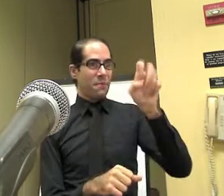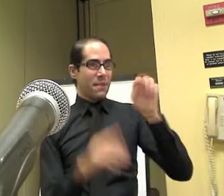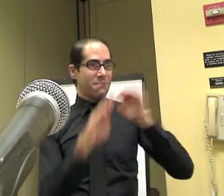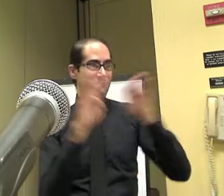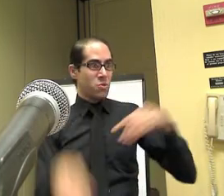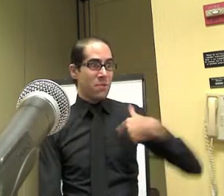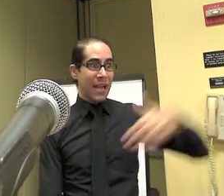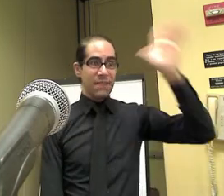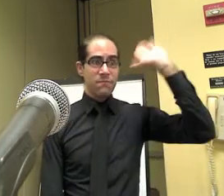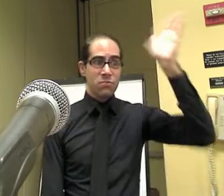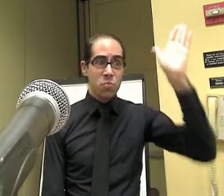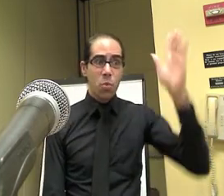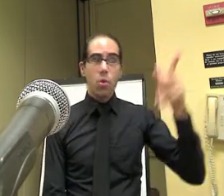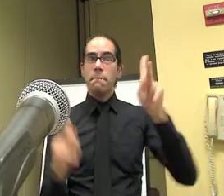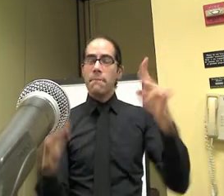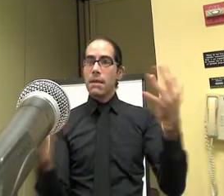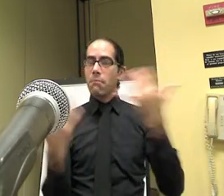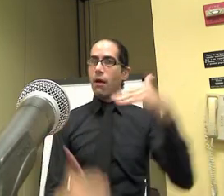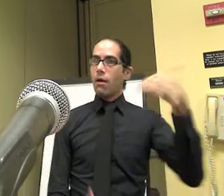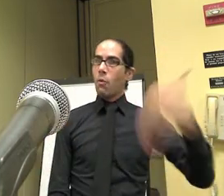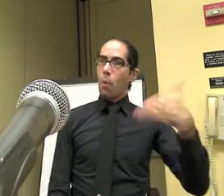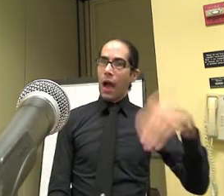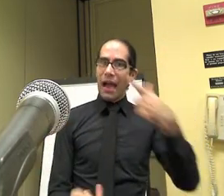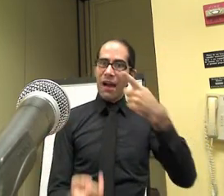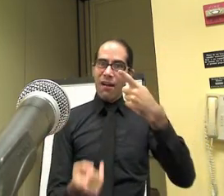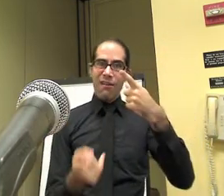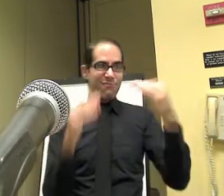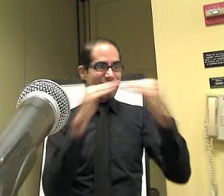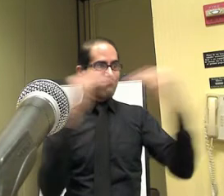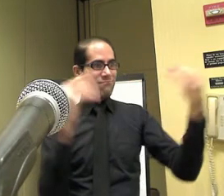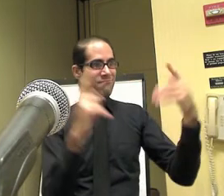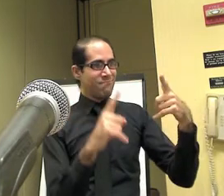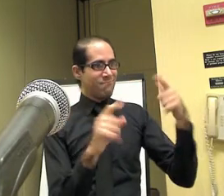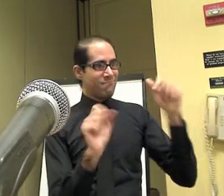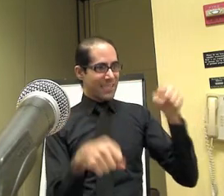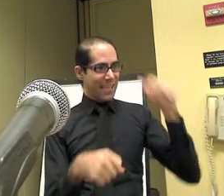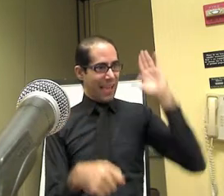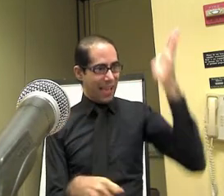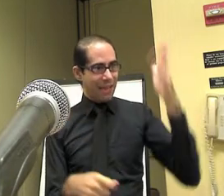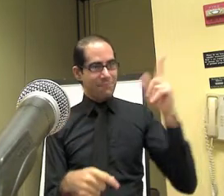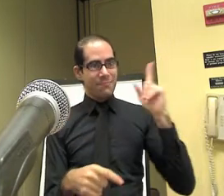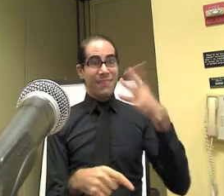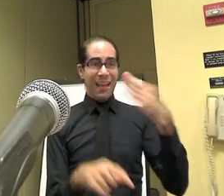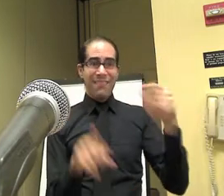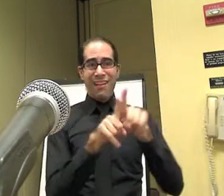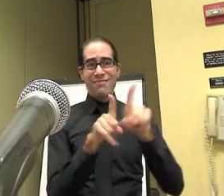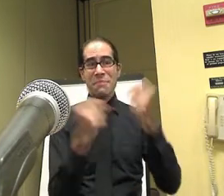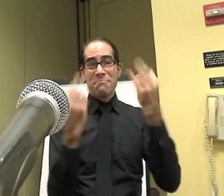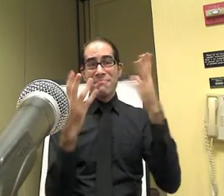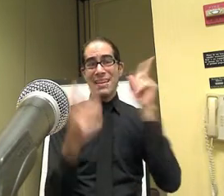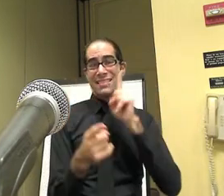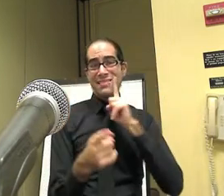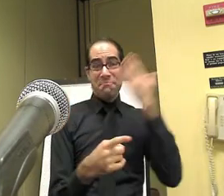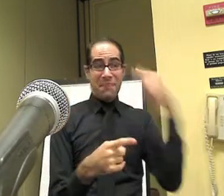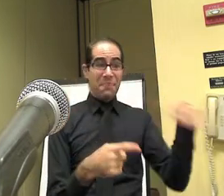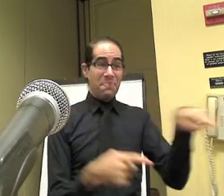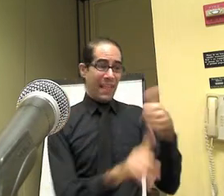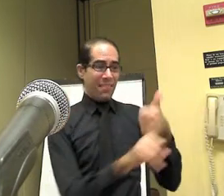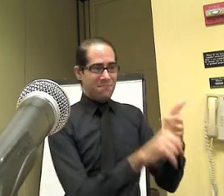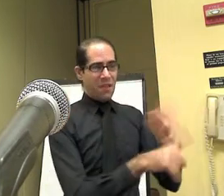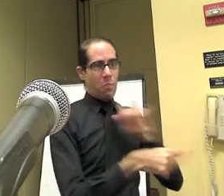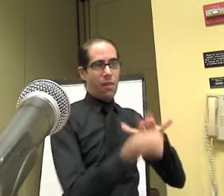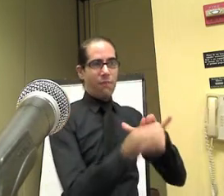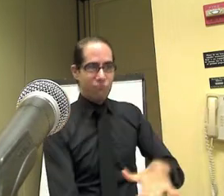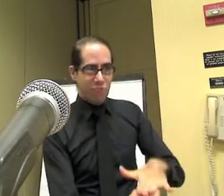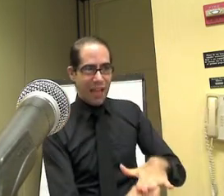perceive us as disabled and inferior. So it's nice to be able to see deaf individuals on the same level as